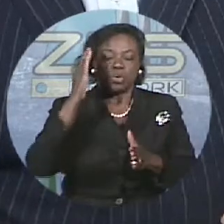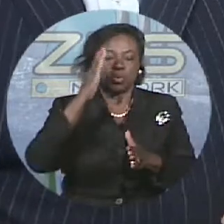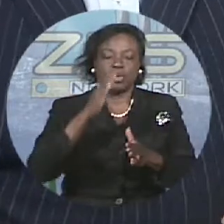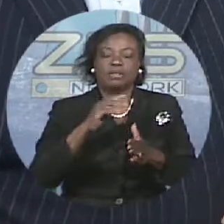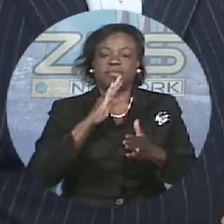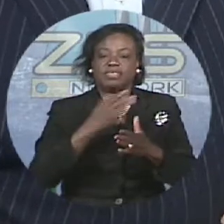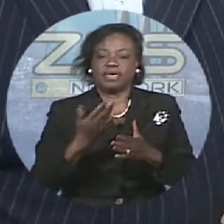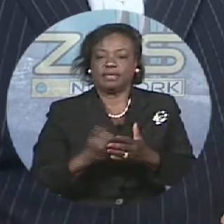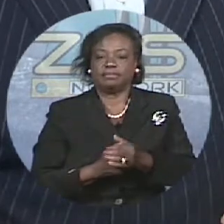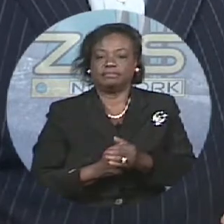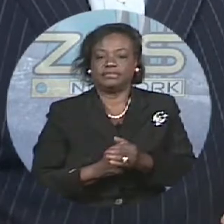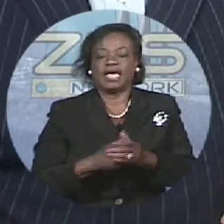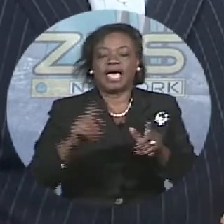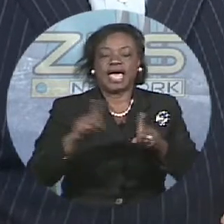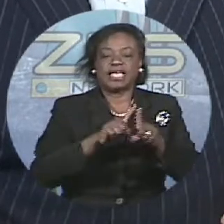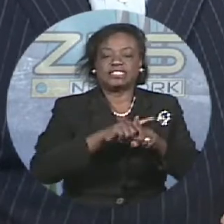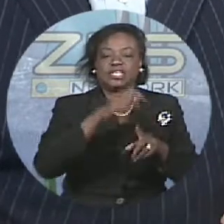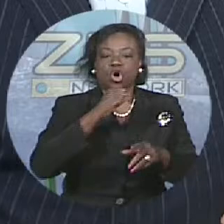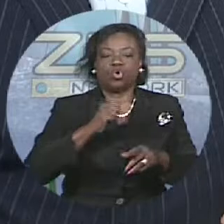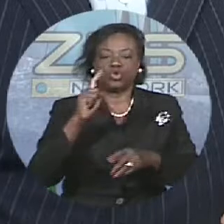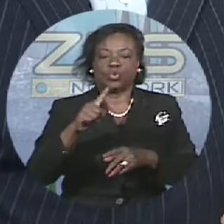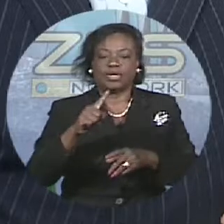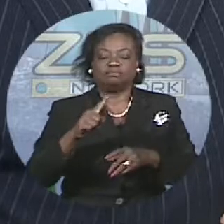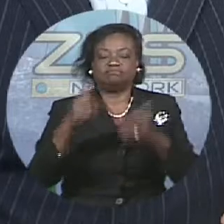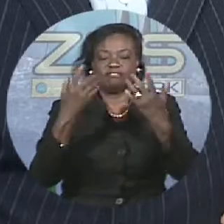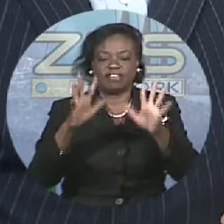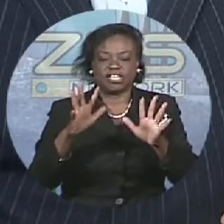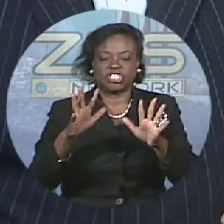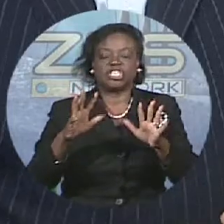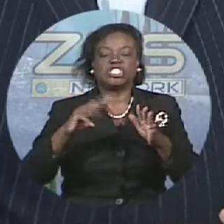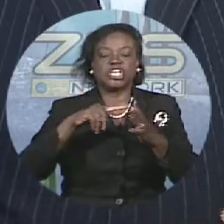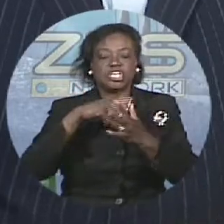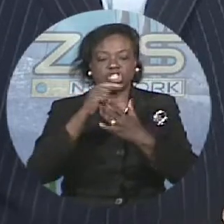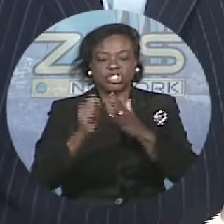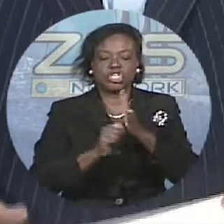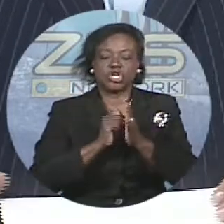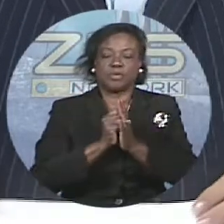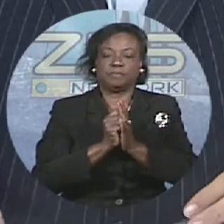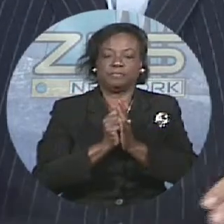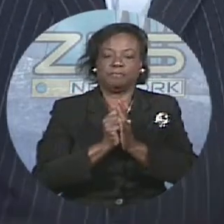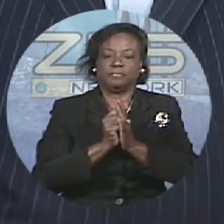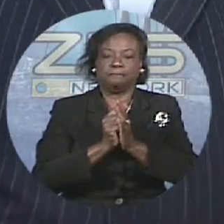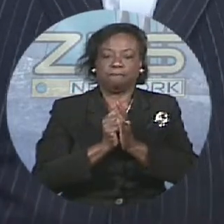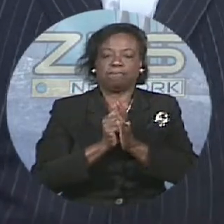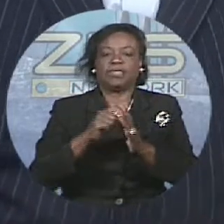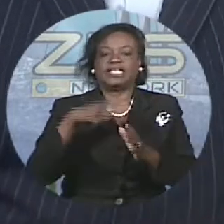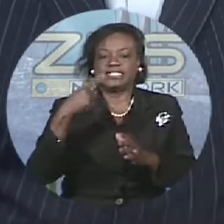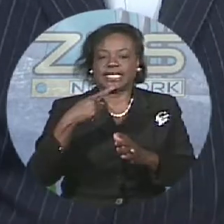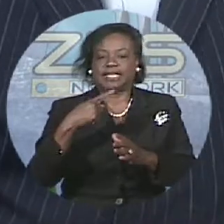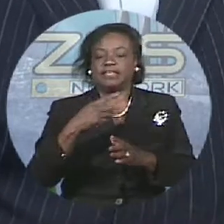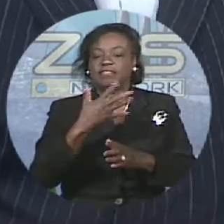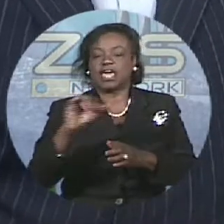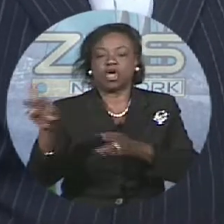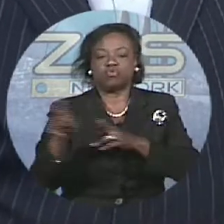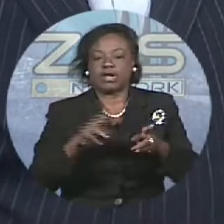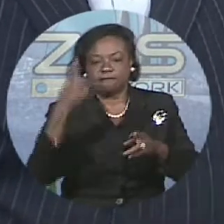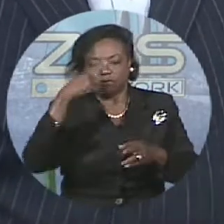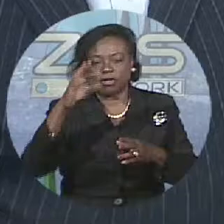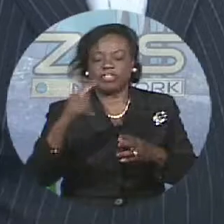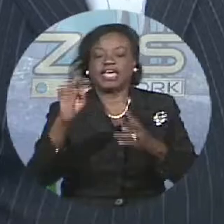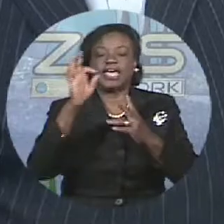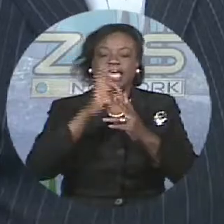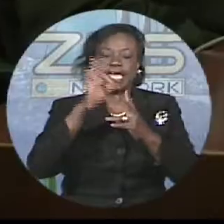week. Janae Noel Ferguson talked to the new Parliamentary Registration Department's boss and says that they are ready for the